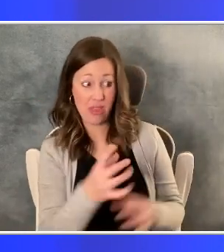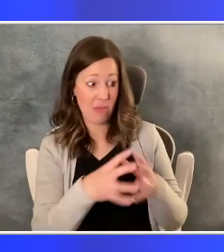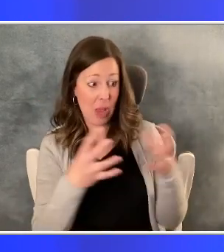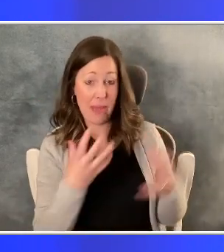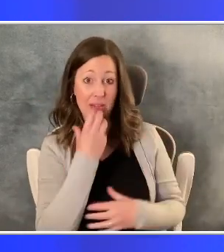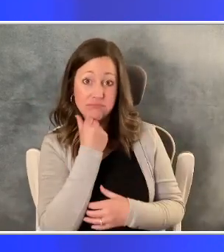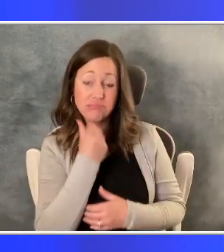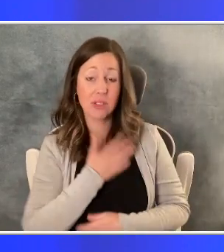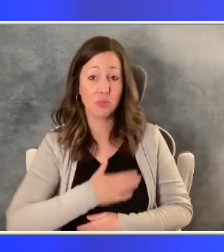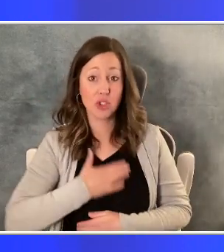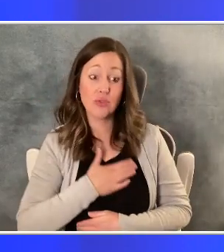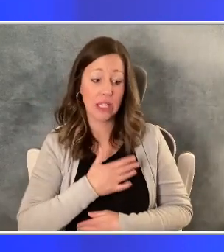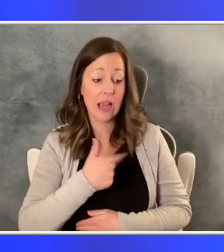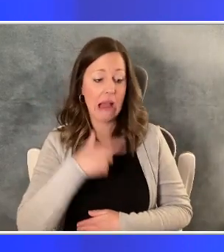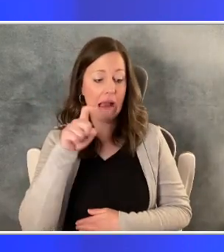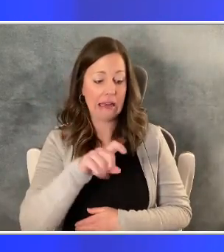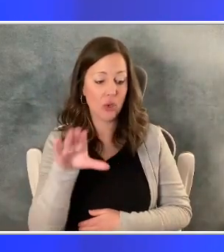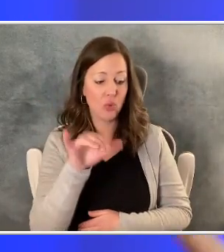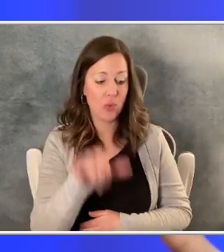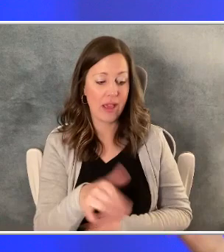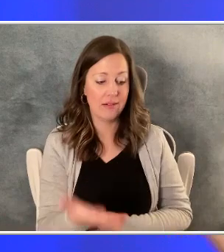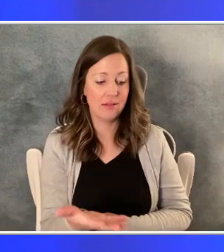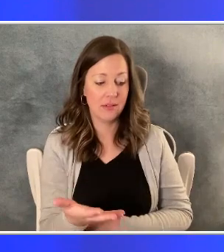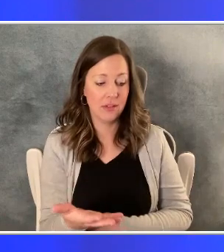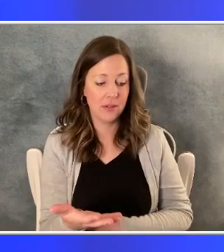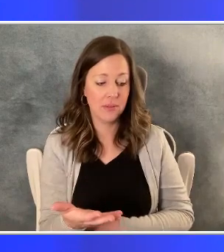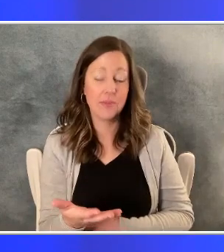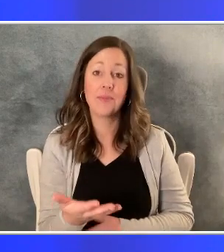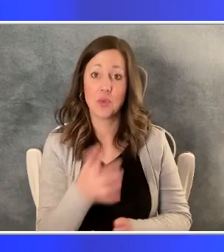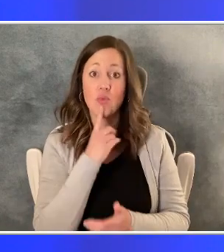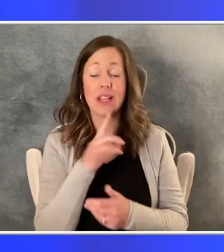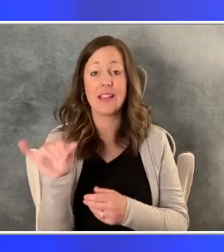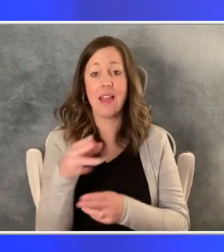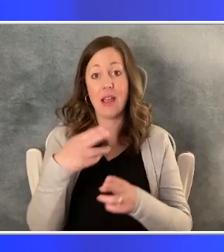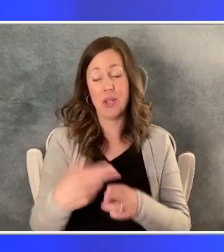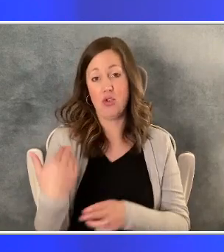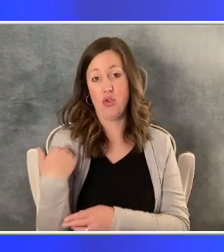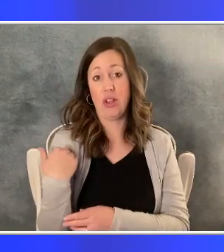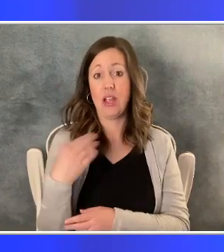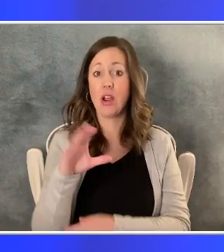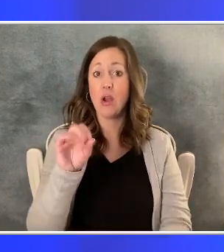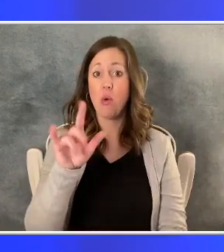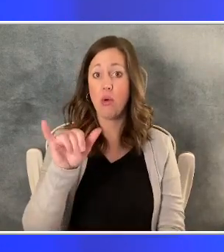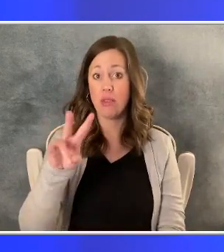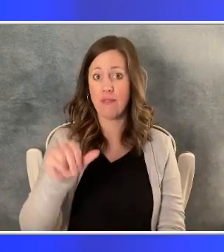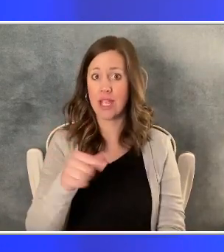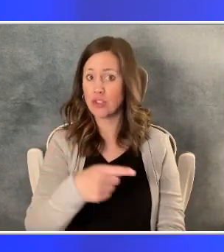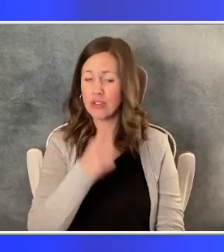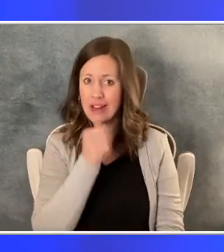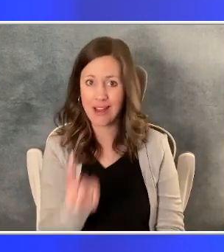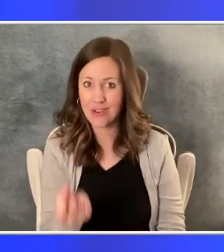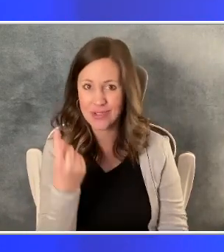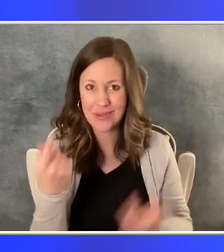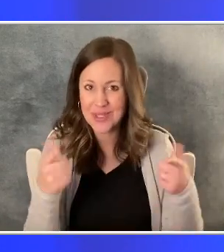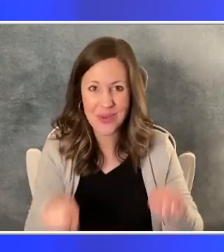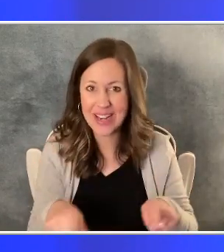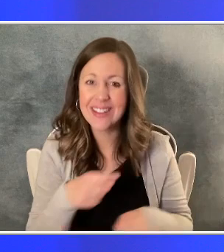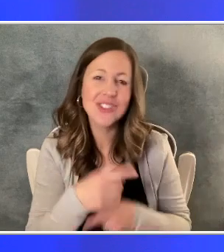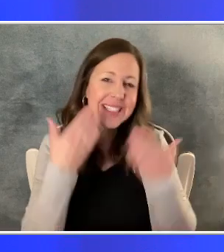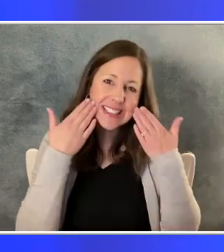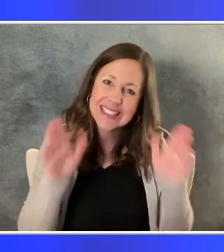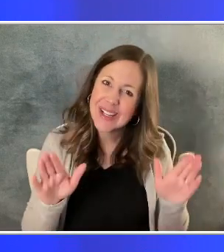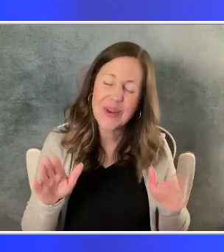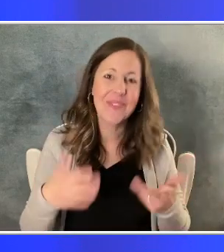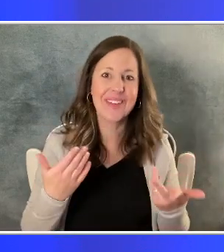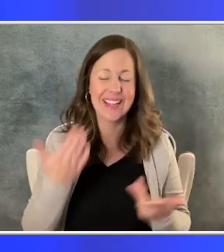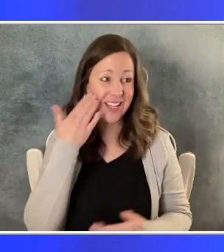one to do so. And just like I mentioned earlier, Olivia doesn't know what's going on with her. Right? She's very much living her normal childhood